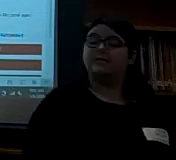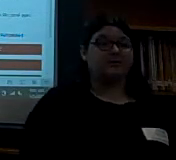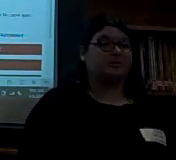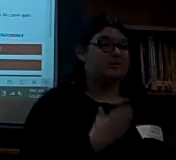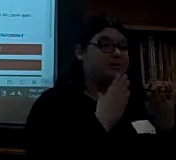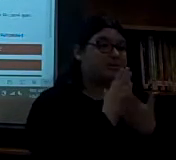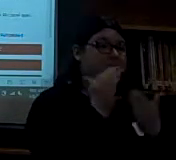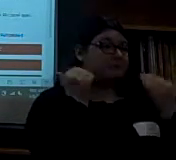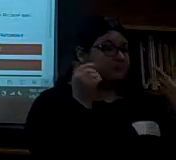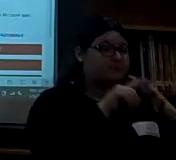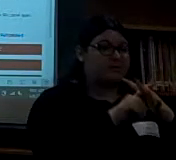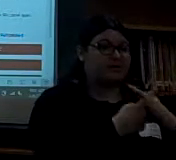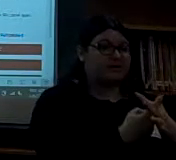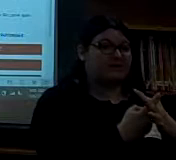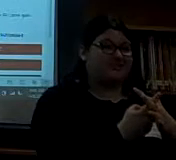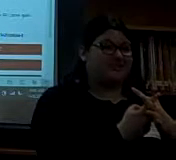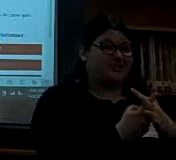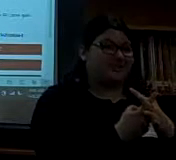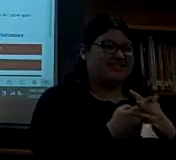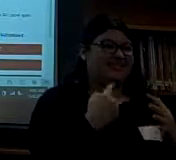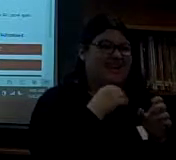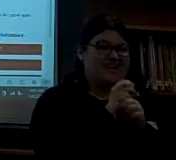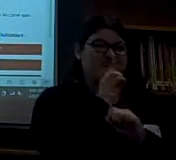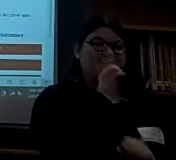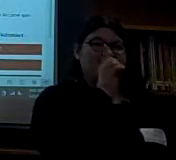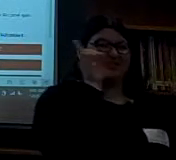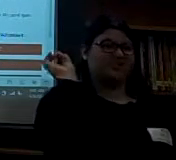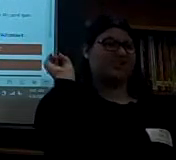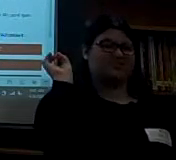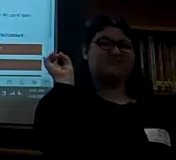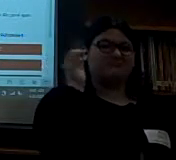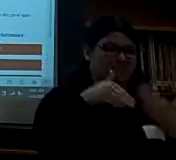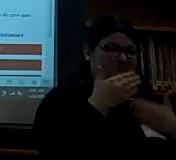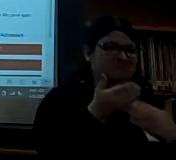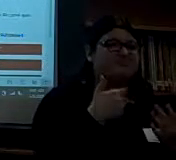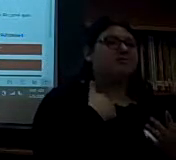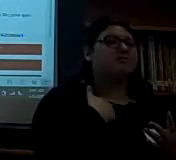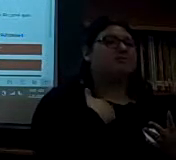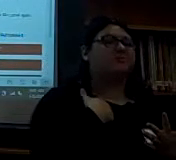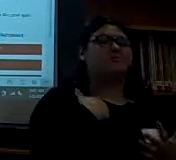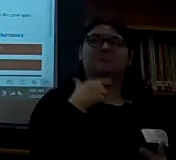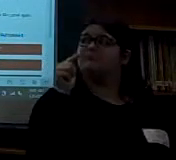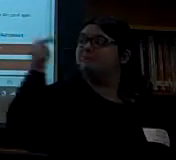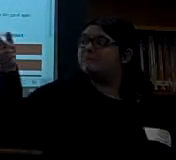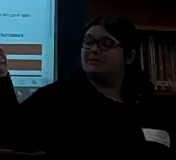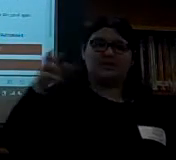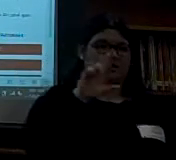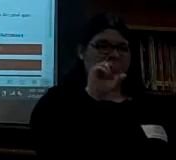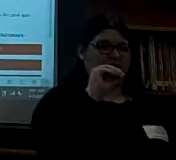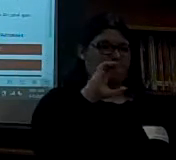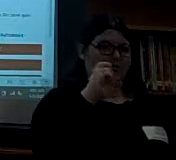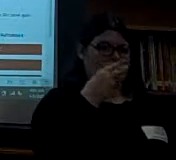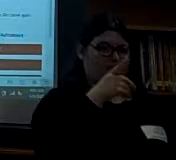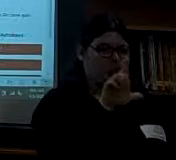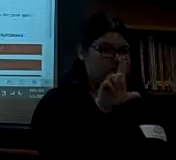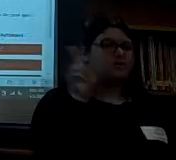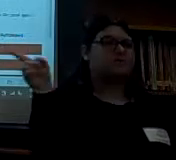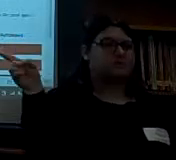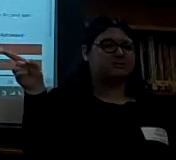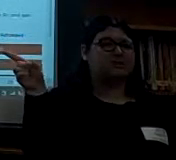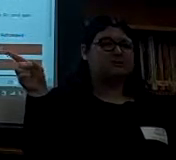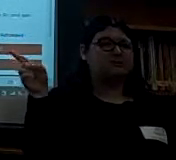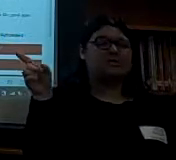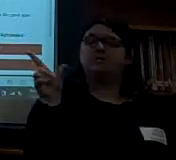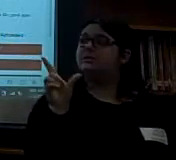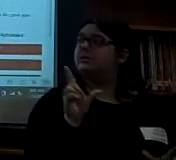All right, we're going to go ahead and get started while I make sure this is going. But I'm going to go ahead and just turn it over. This is Rachel Bailey. She is